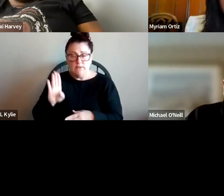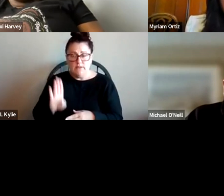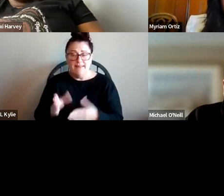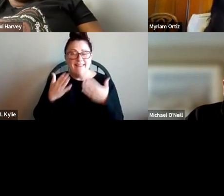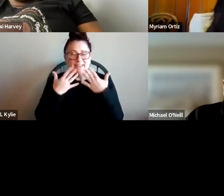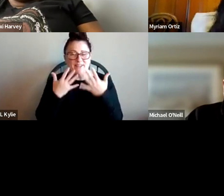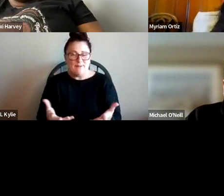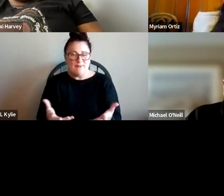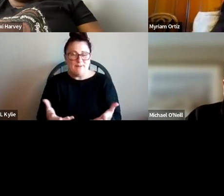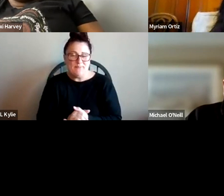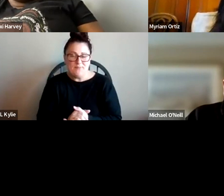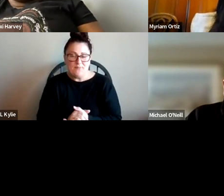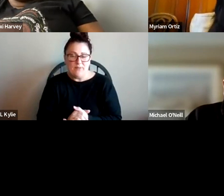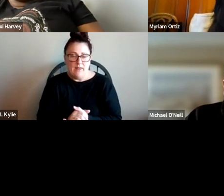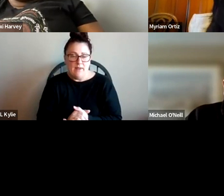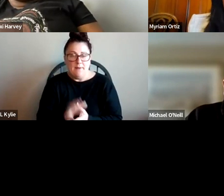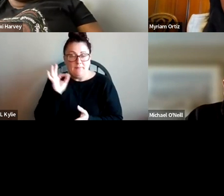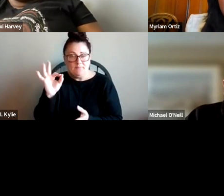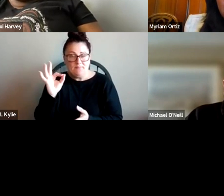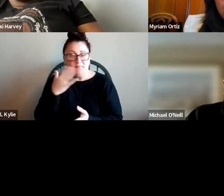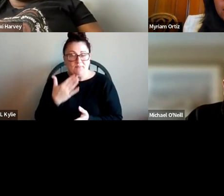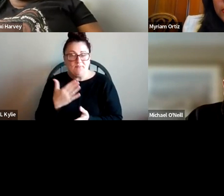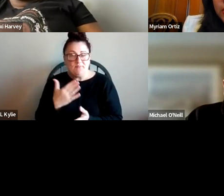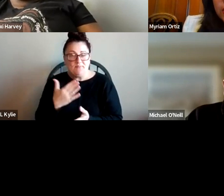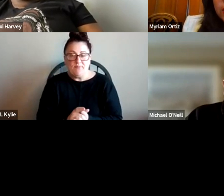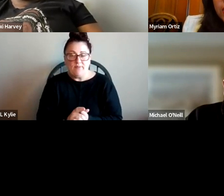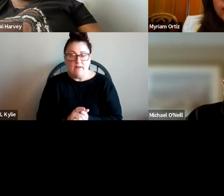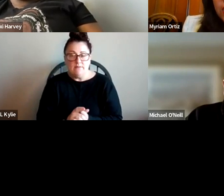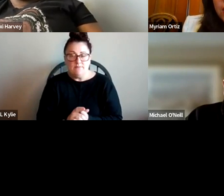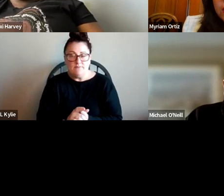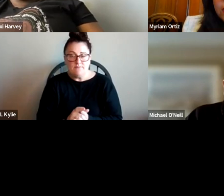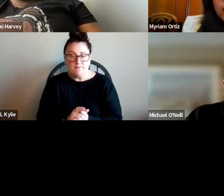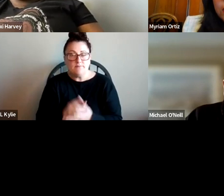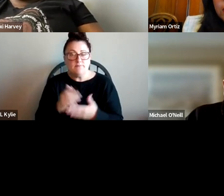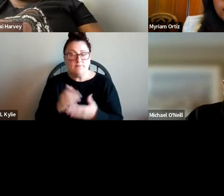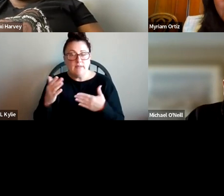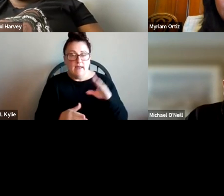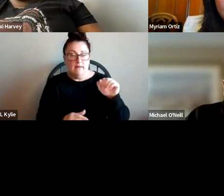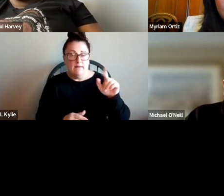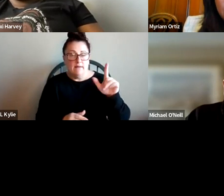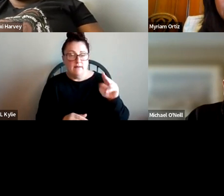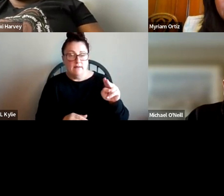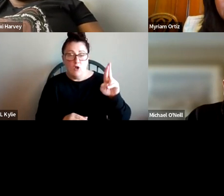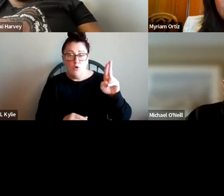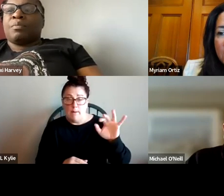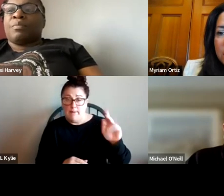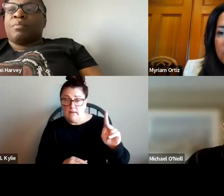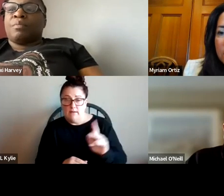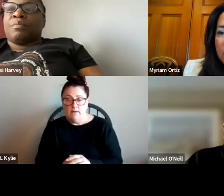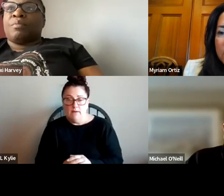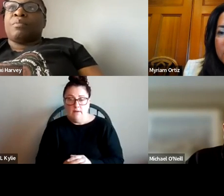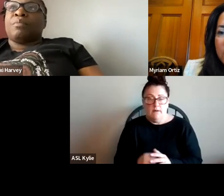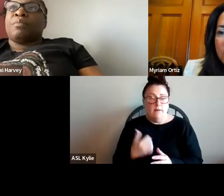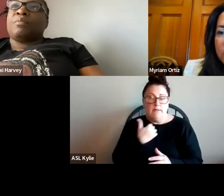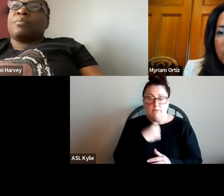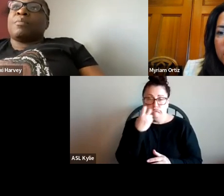Thank you so much. Thank you. Our next speaker is Allison Ramick. Again, sorry